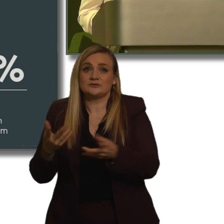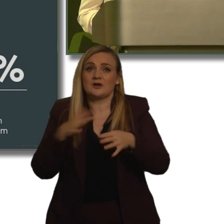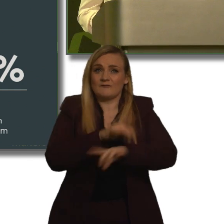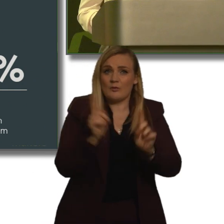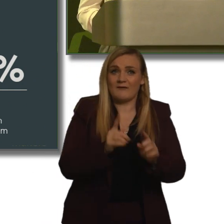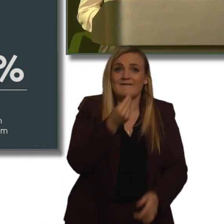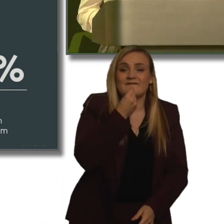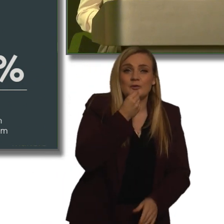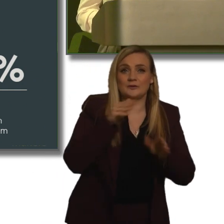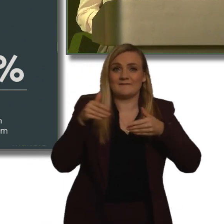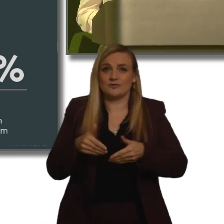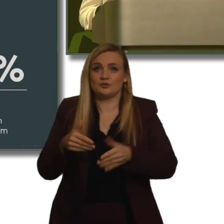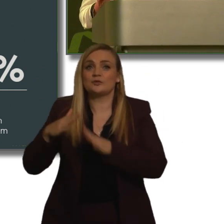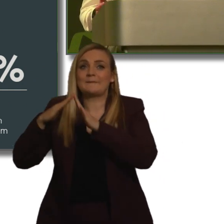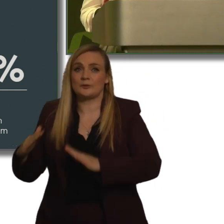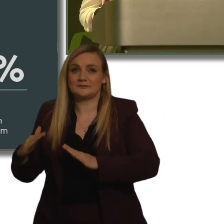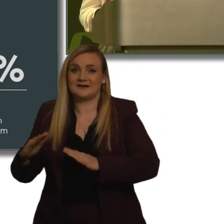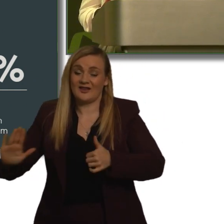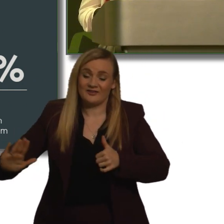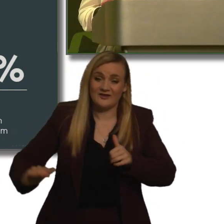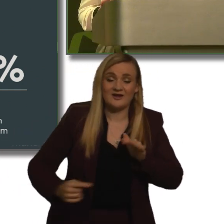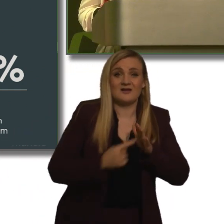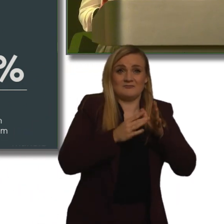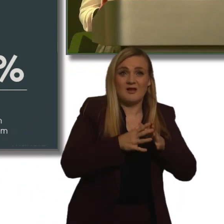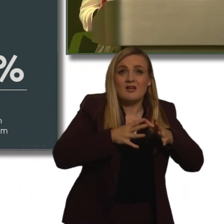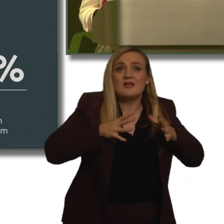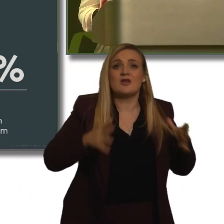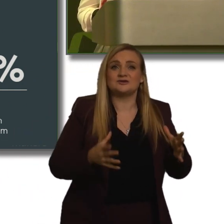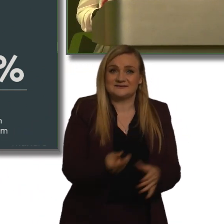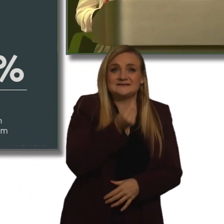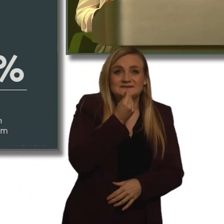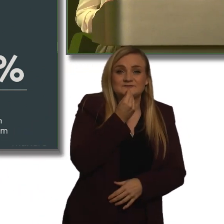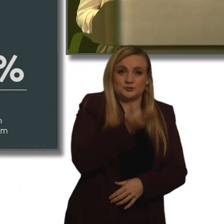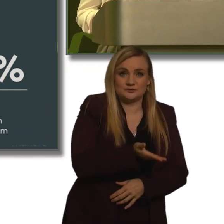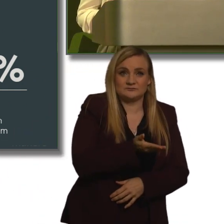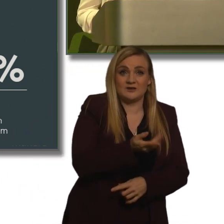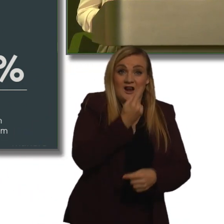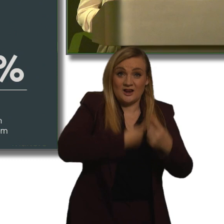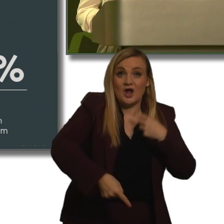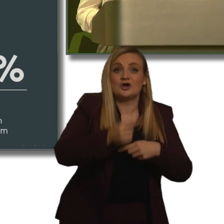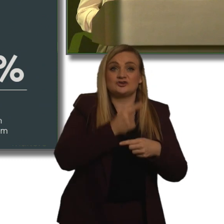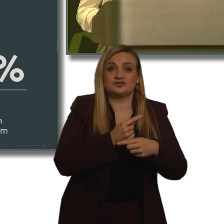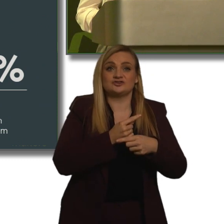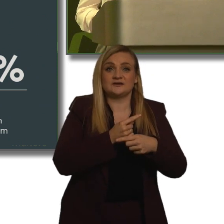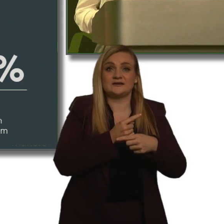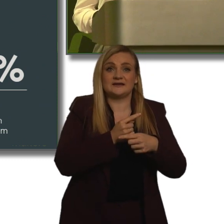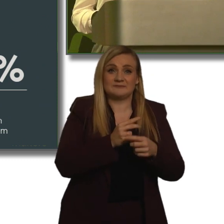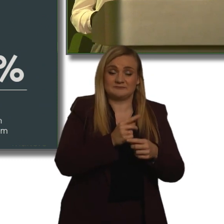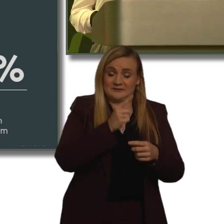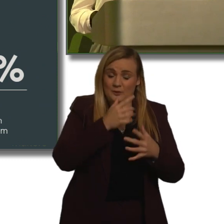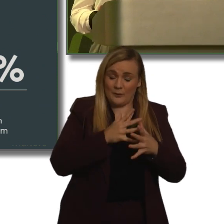property. The largest channel is food. And in our food business, this time last year, we experienced a